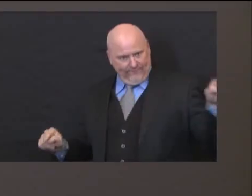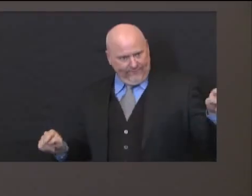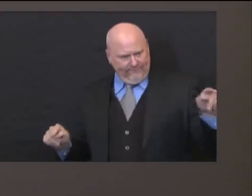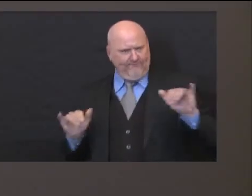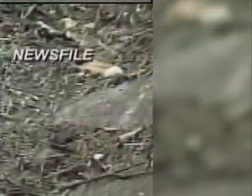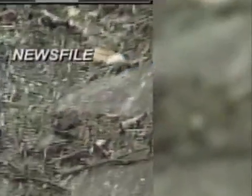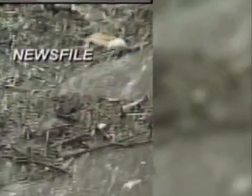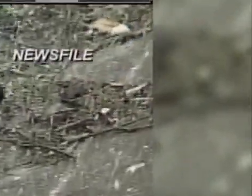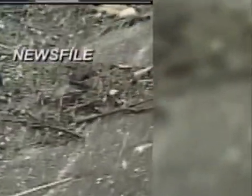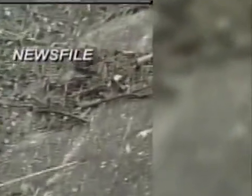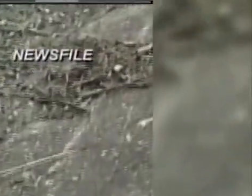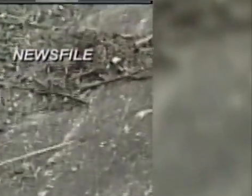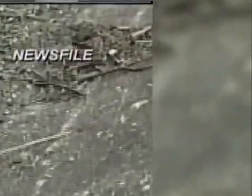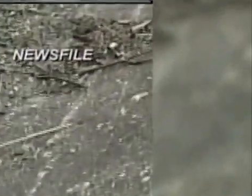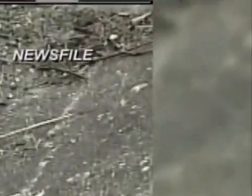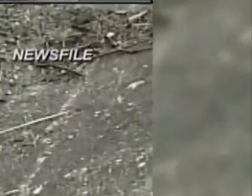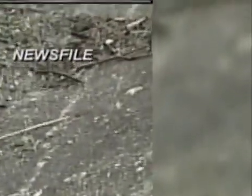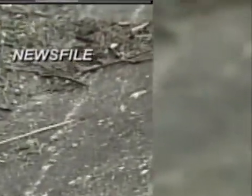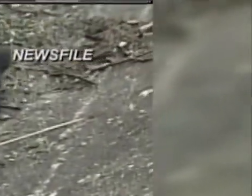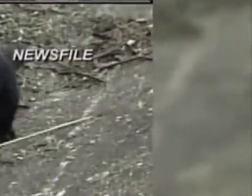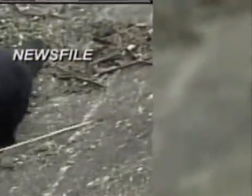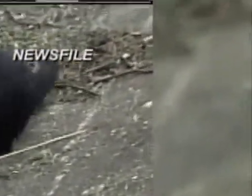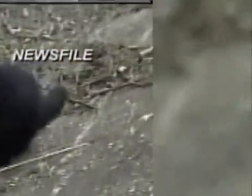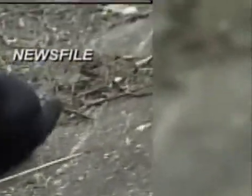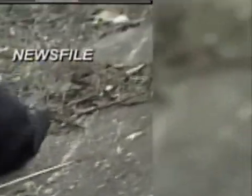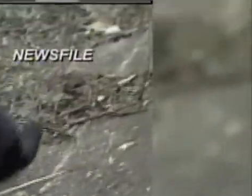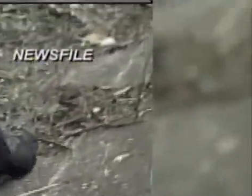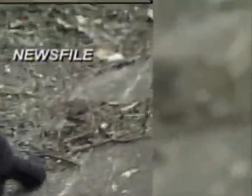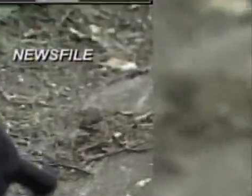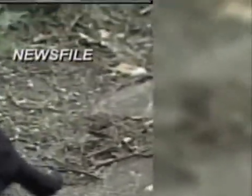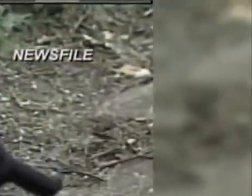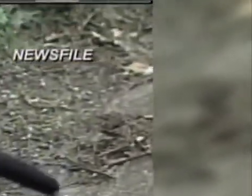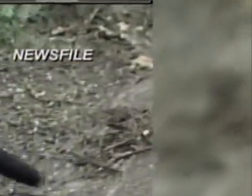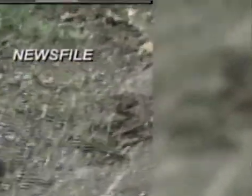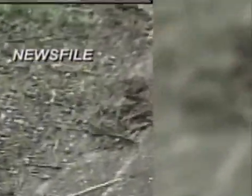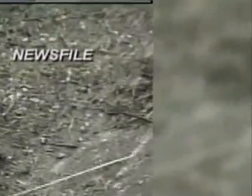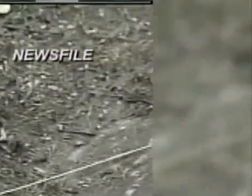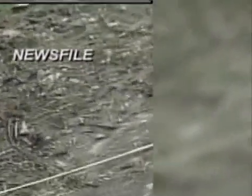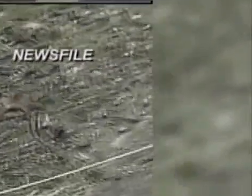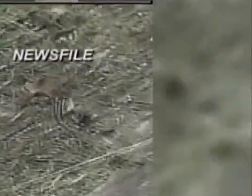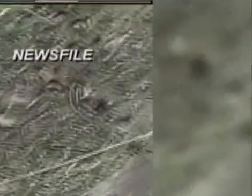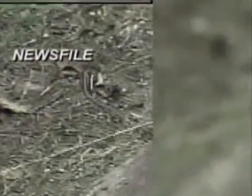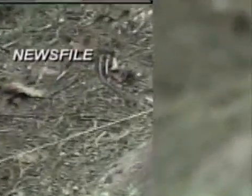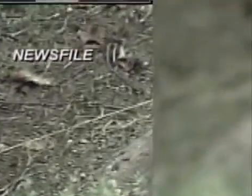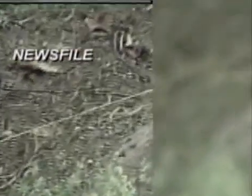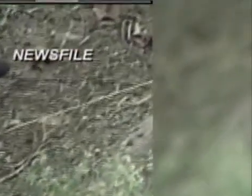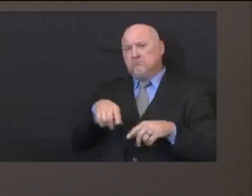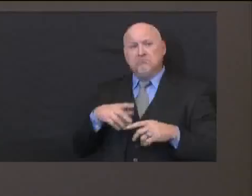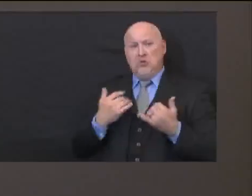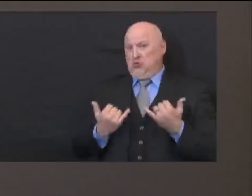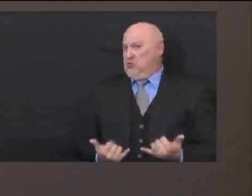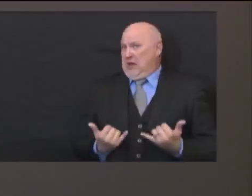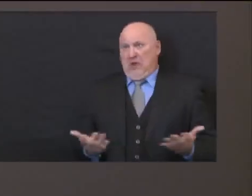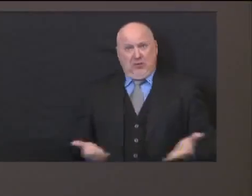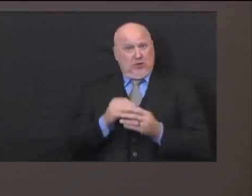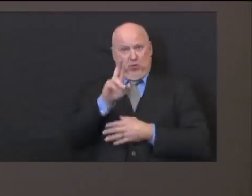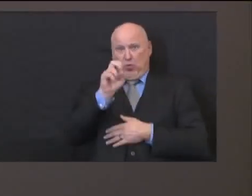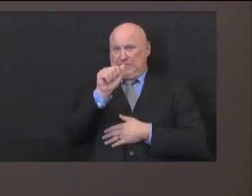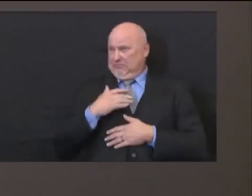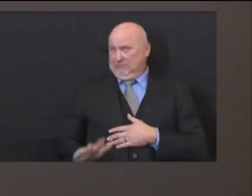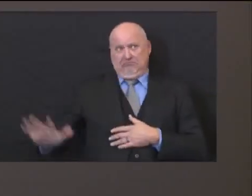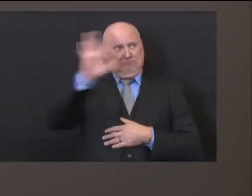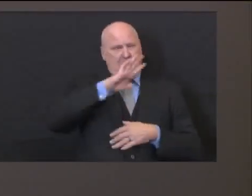affected farms. Right now, more tests are being done to confirm, but it appears the mink are not spreading the virus to humans. Currently, we don't